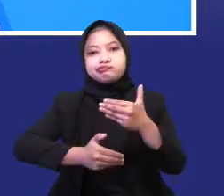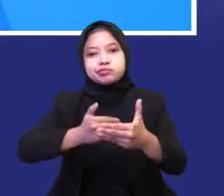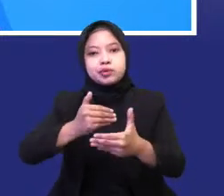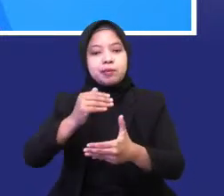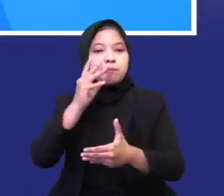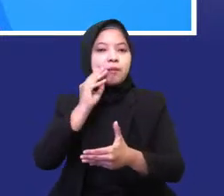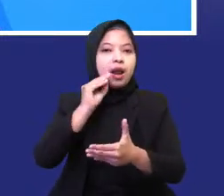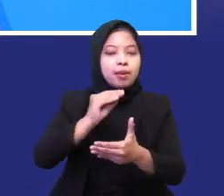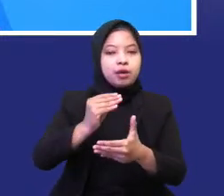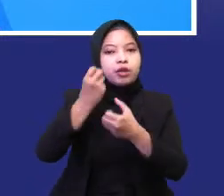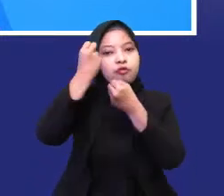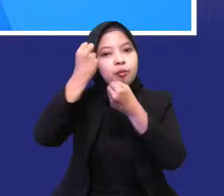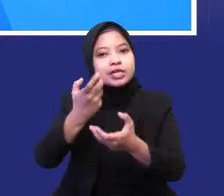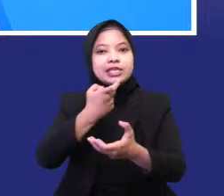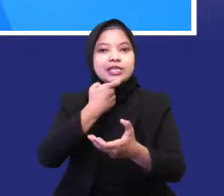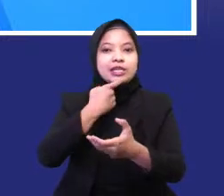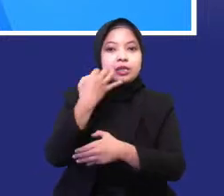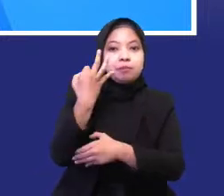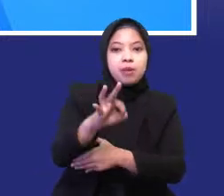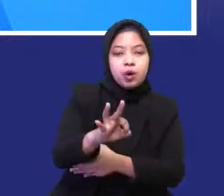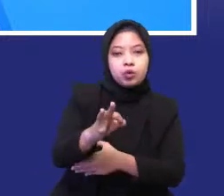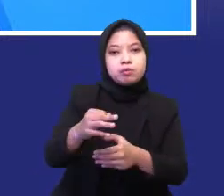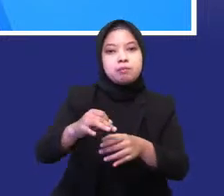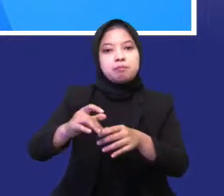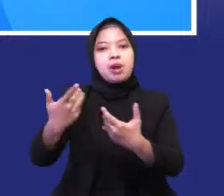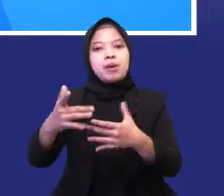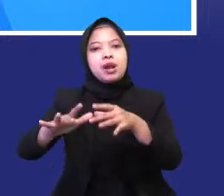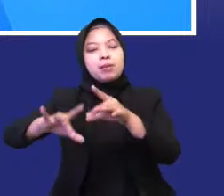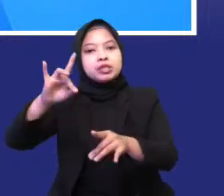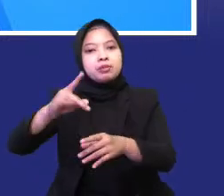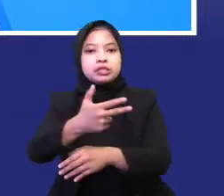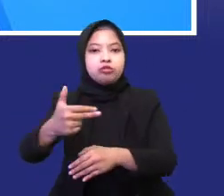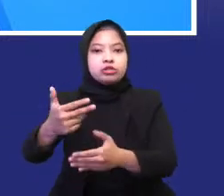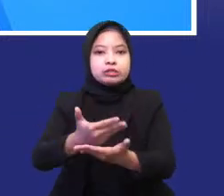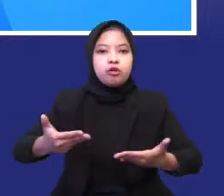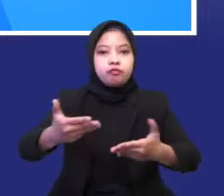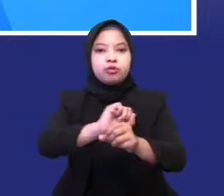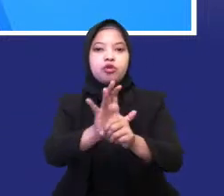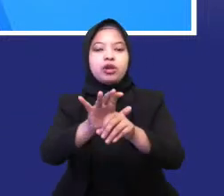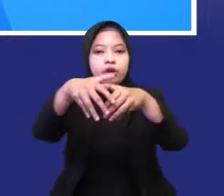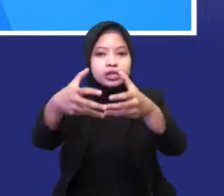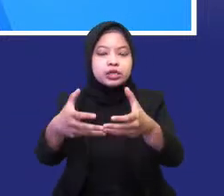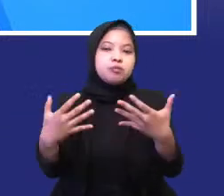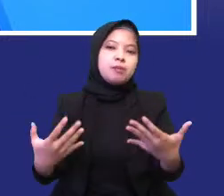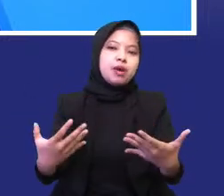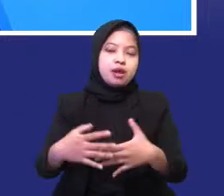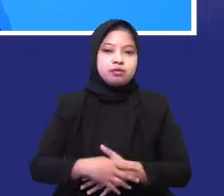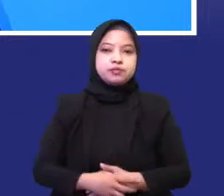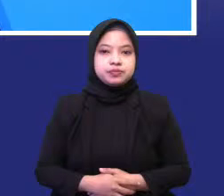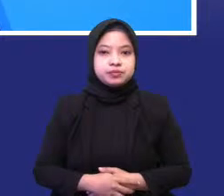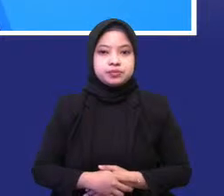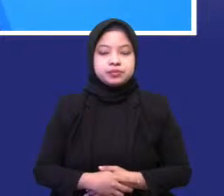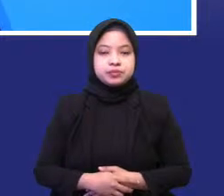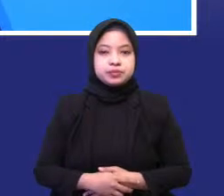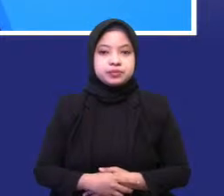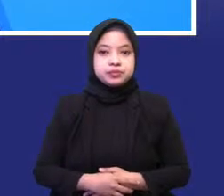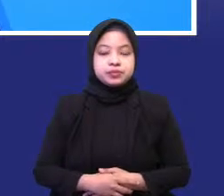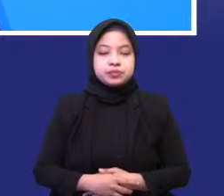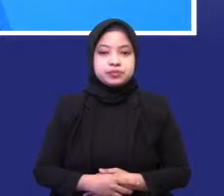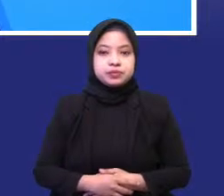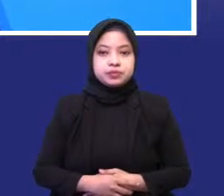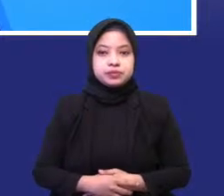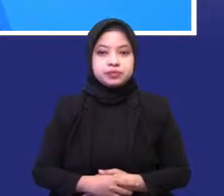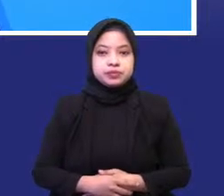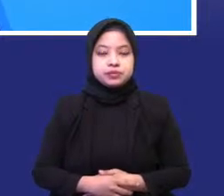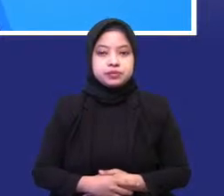deliver updates on COVID-19 management in Indonesia before moving forward to the question and answers sessions. And